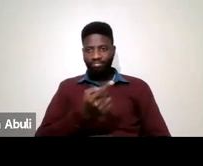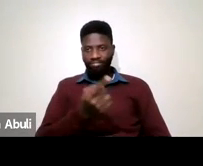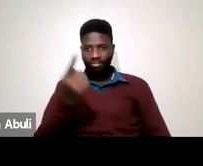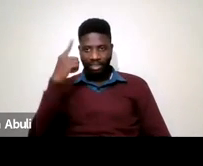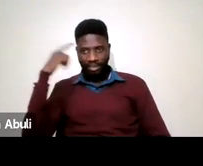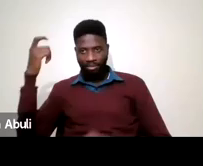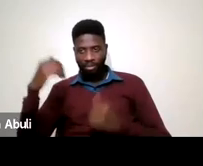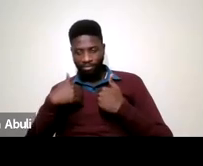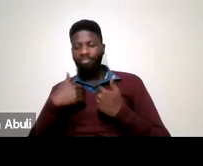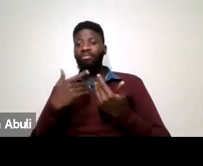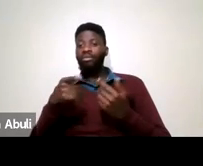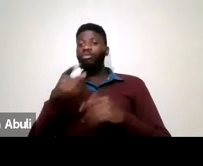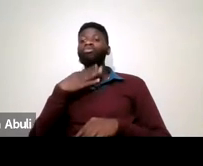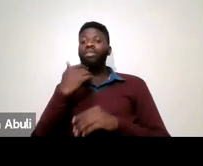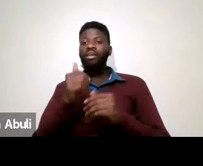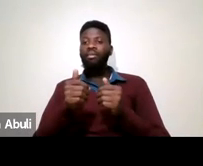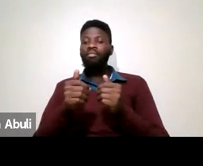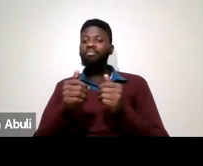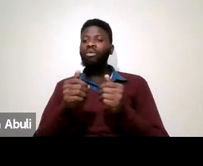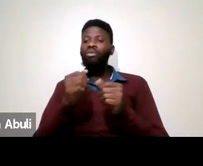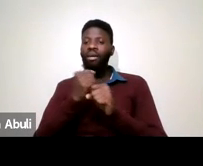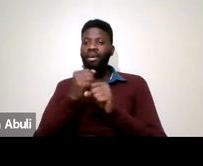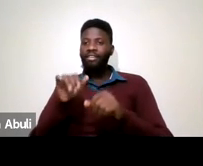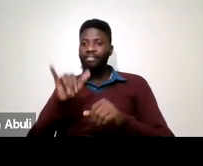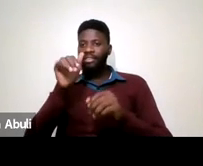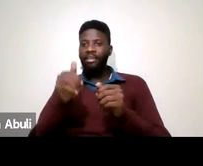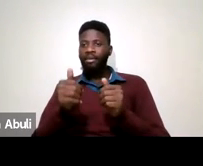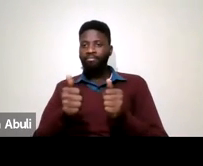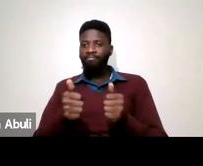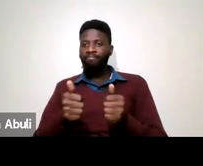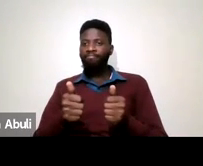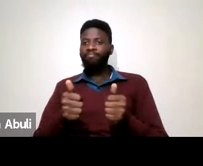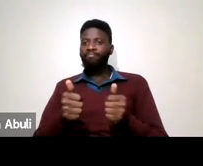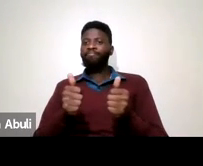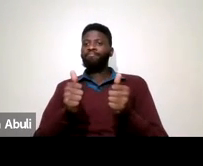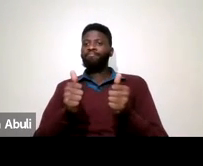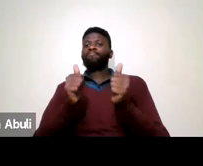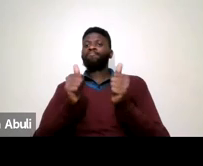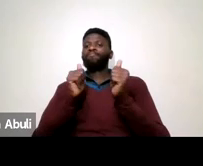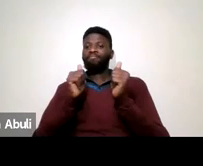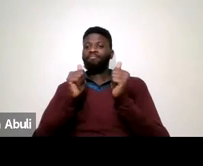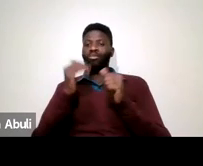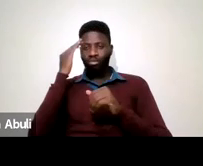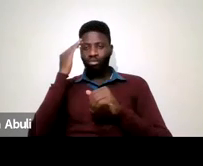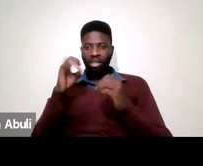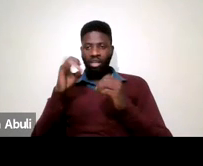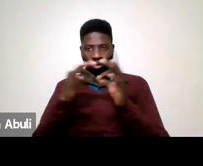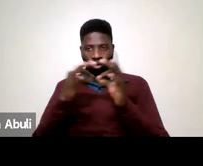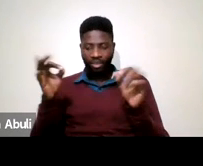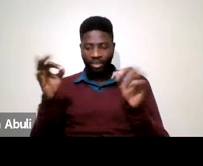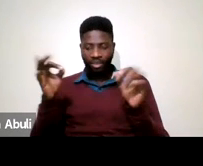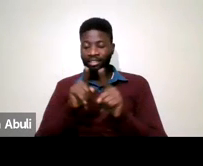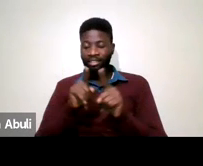be pilots, you know how long it takes. For those who want to be doctors, you know the 5 years you have to be in the medical school and all